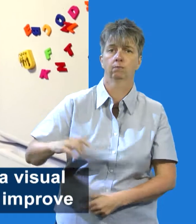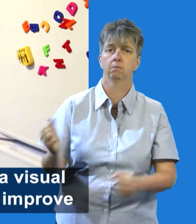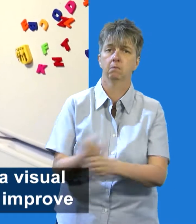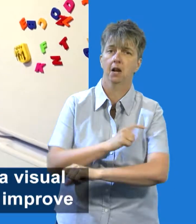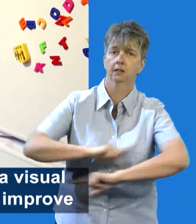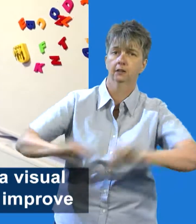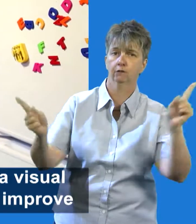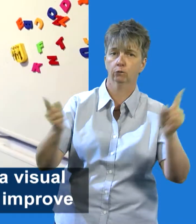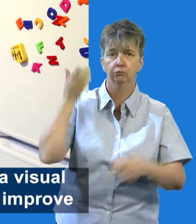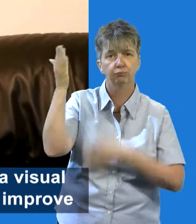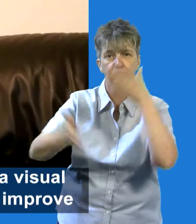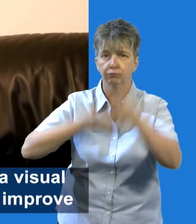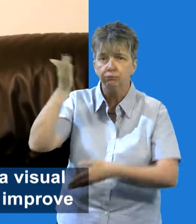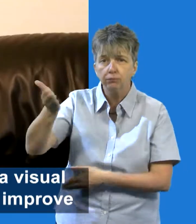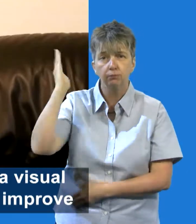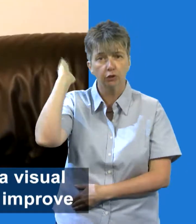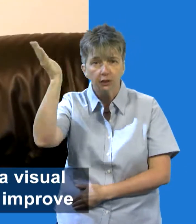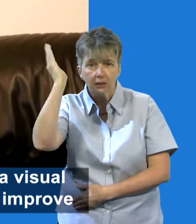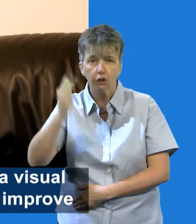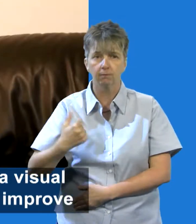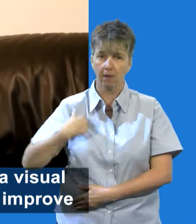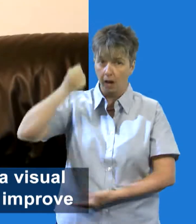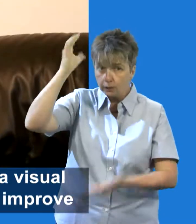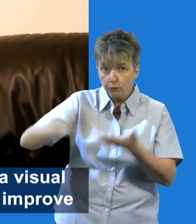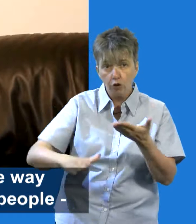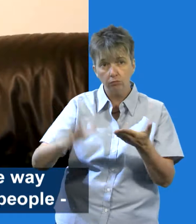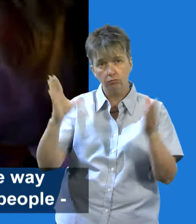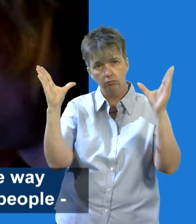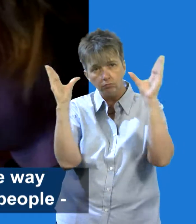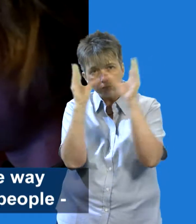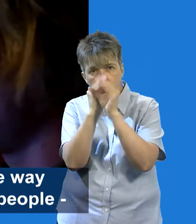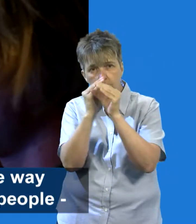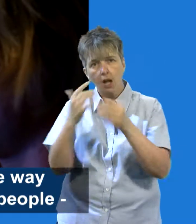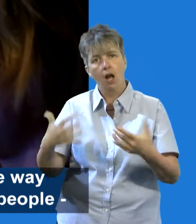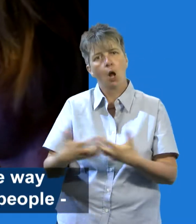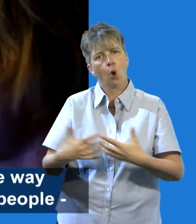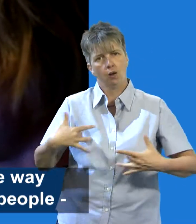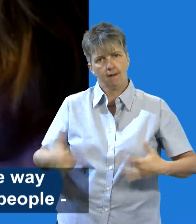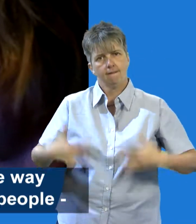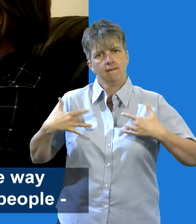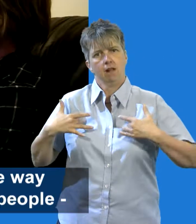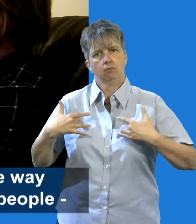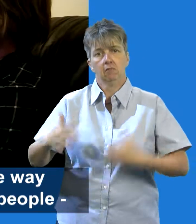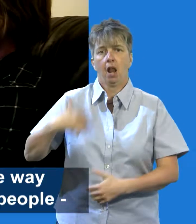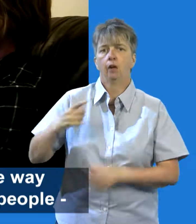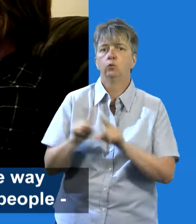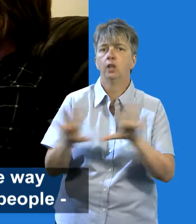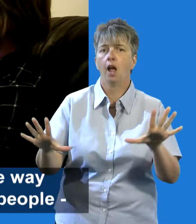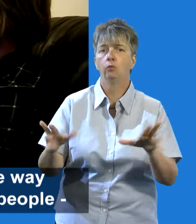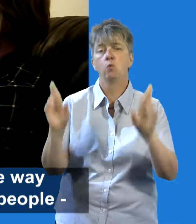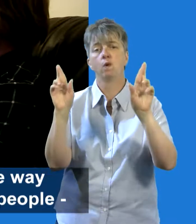feel living with a visual impairment is, hopefully that will improve the way society views visually impaired